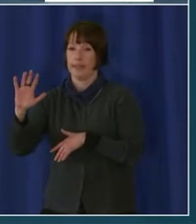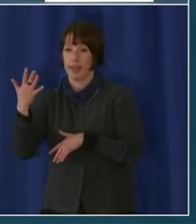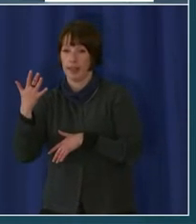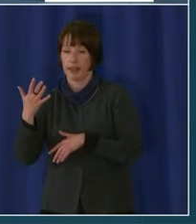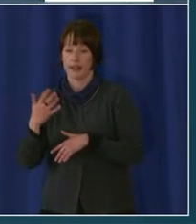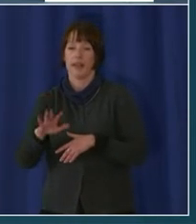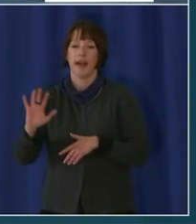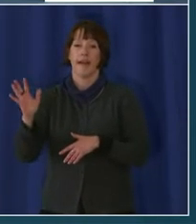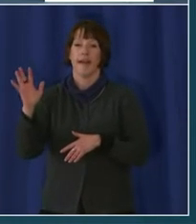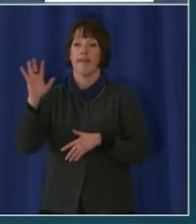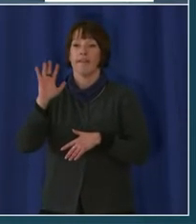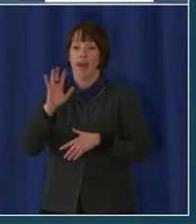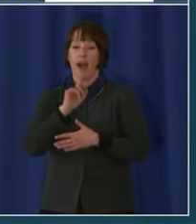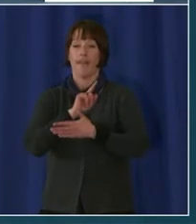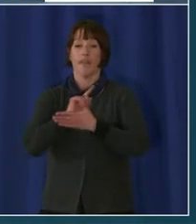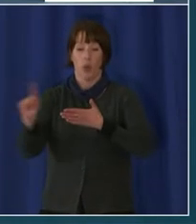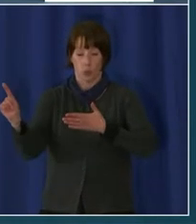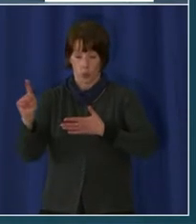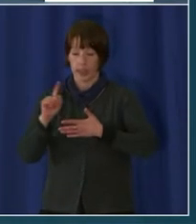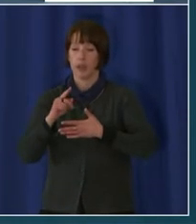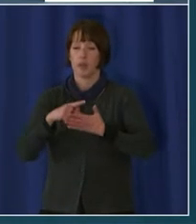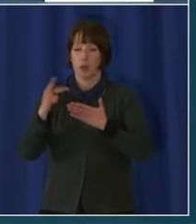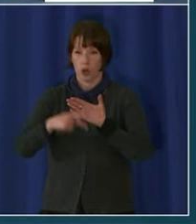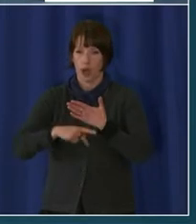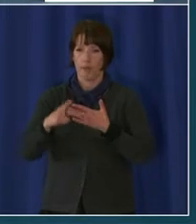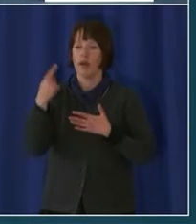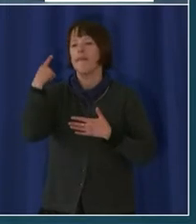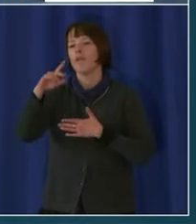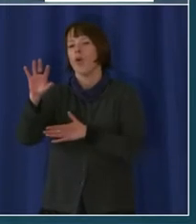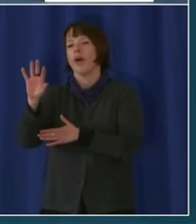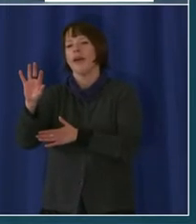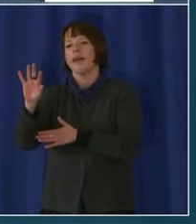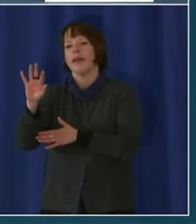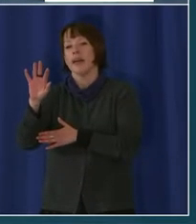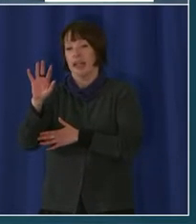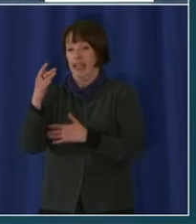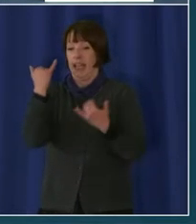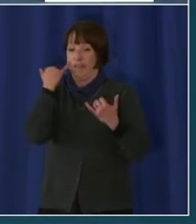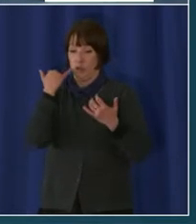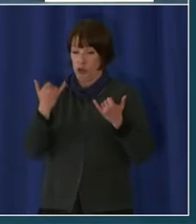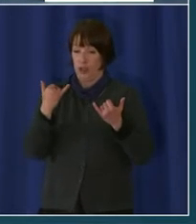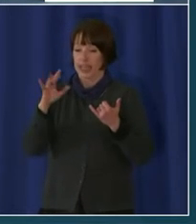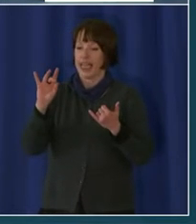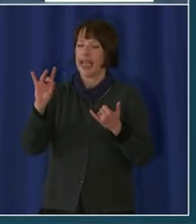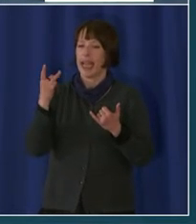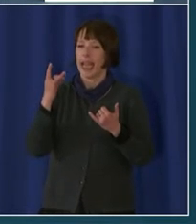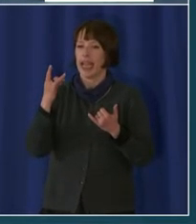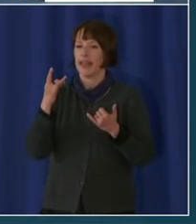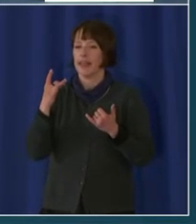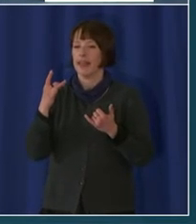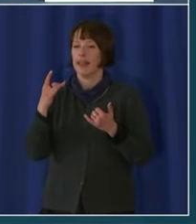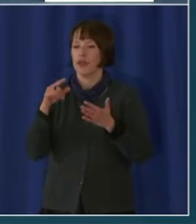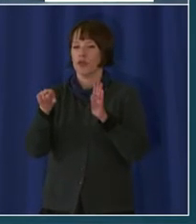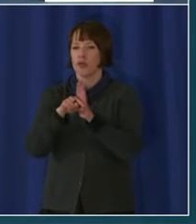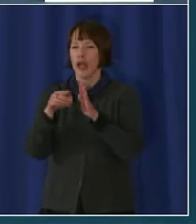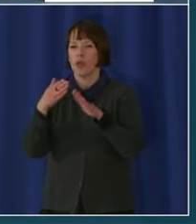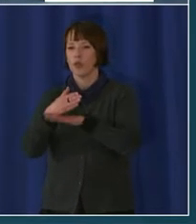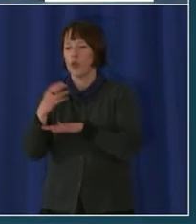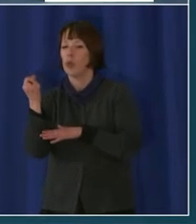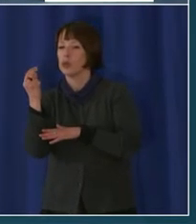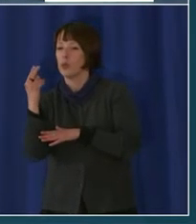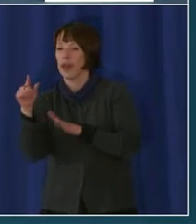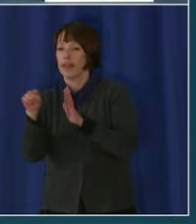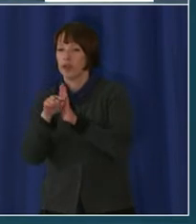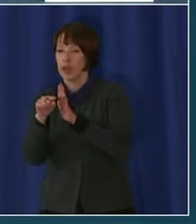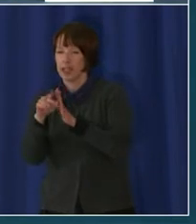is open for our rising 9th graders, so students who are current 8th graders, all the way through current 12th graders who